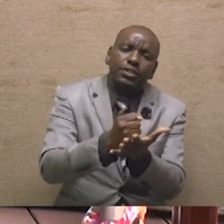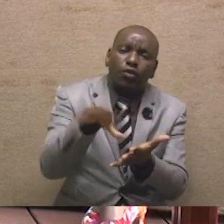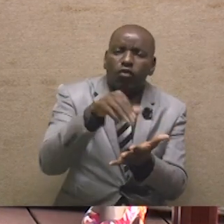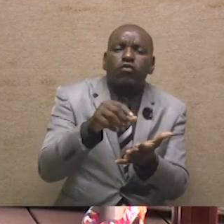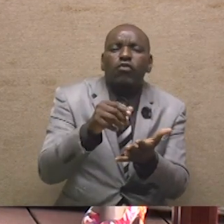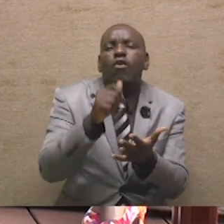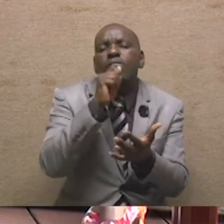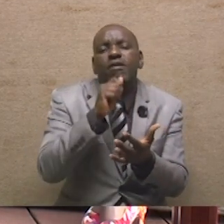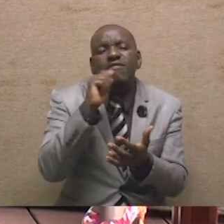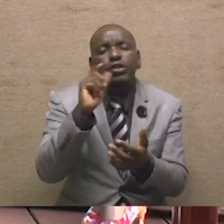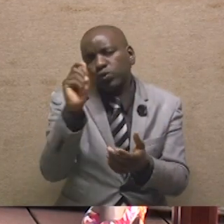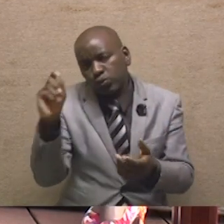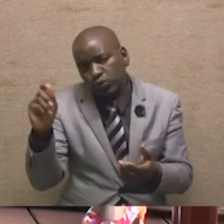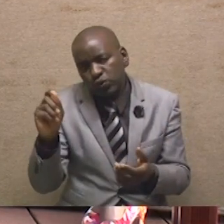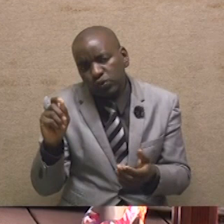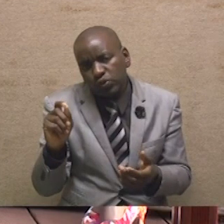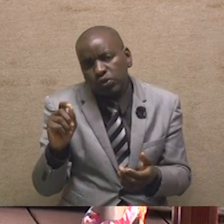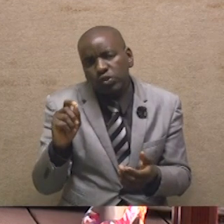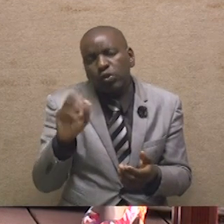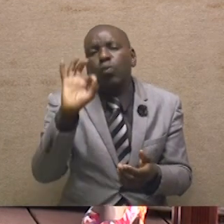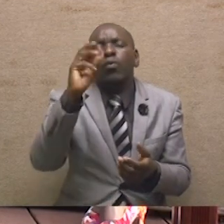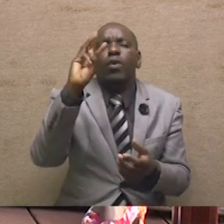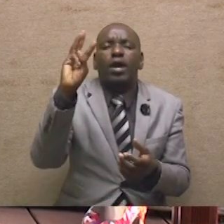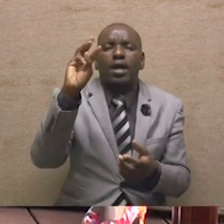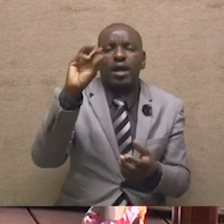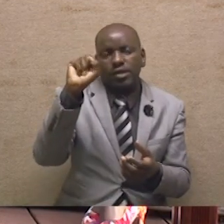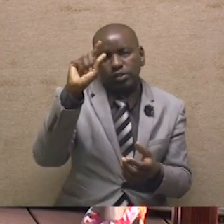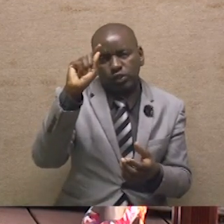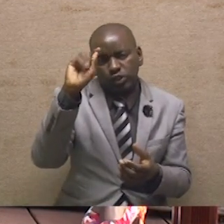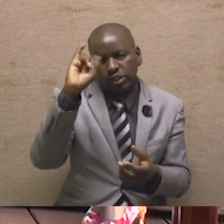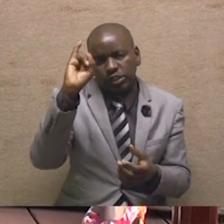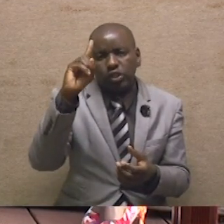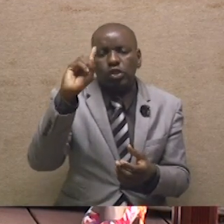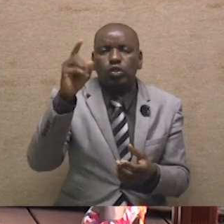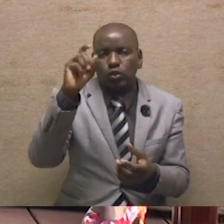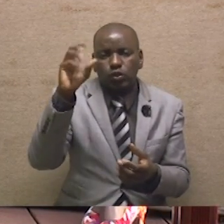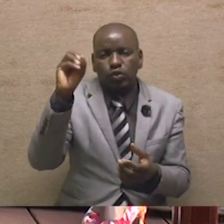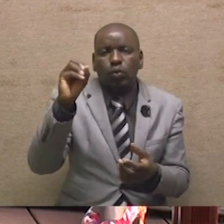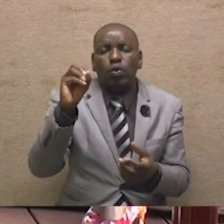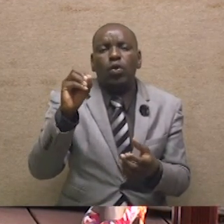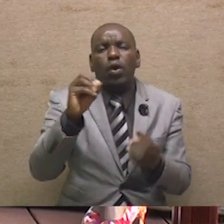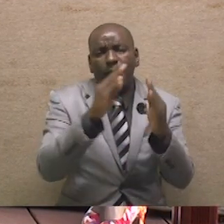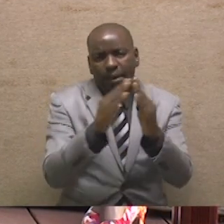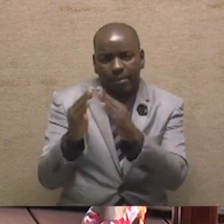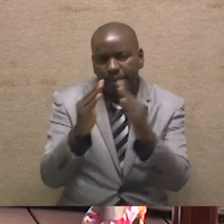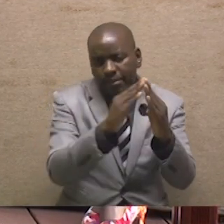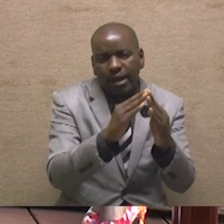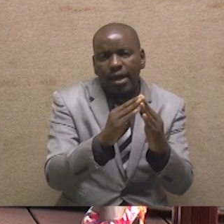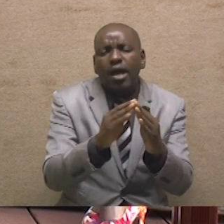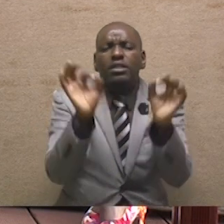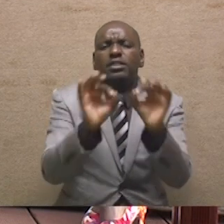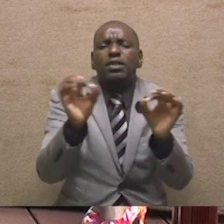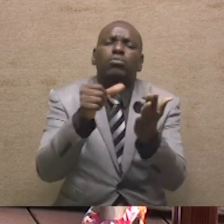discussing on the registration of non-government schools. Mr. Gwetizo, there is a mushrooming, especially in urban